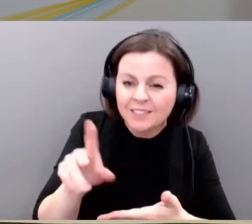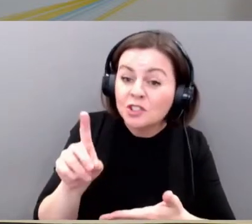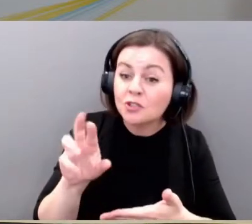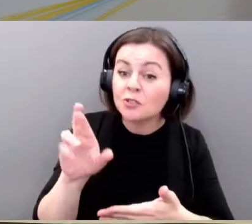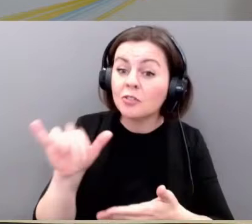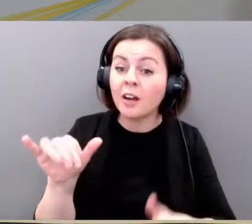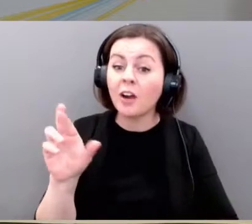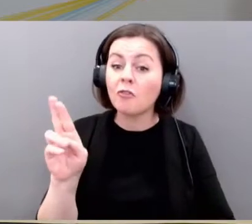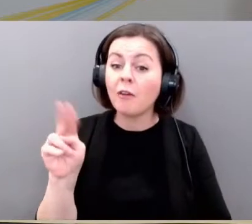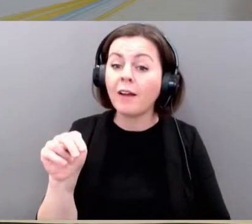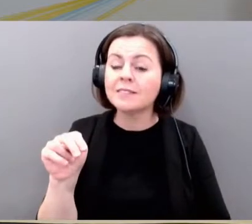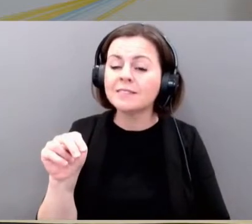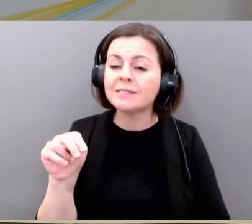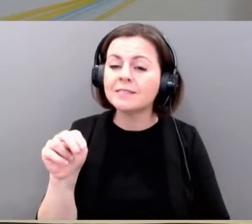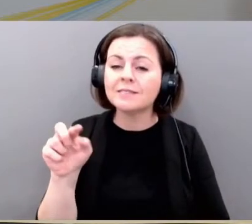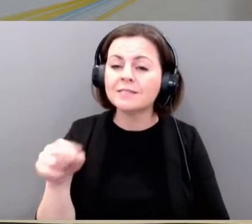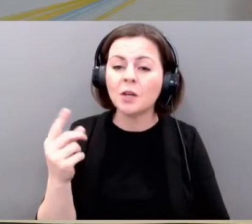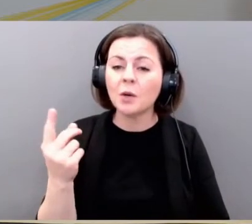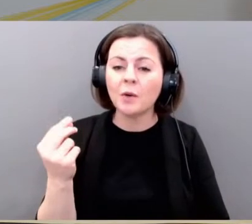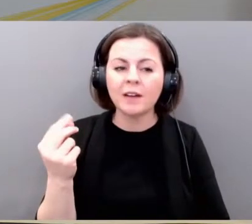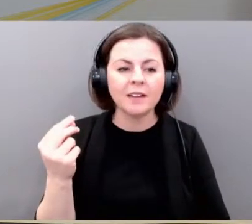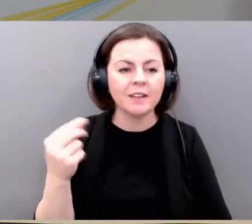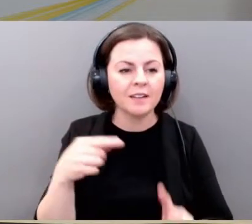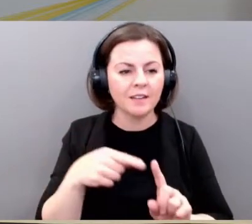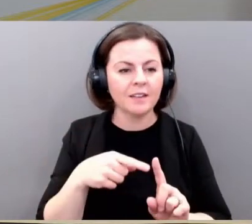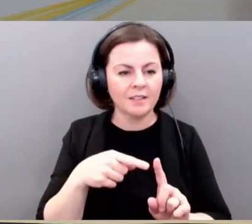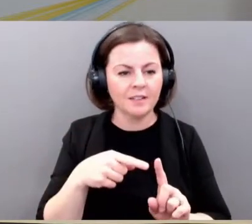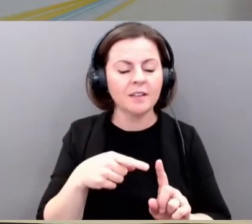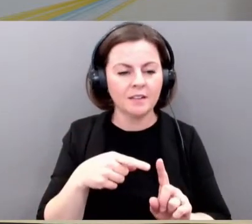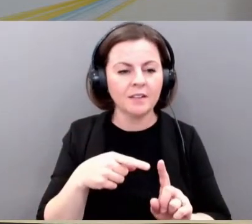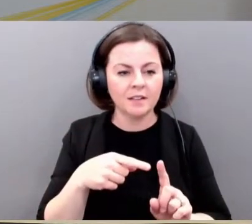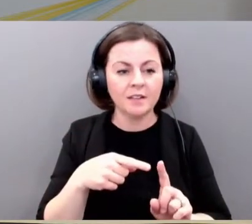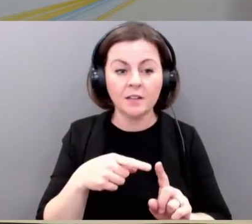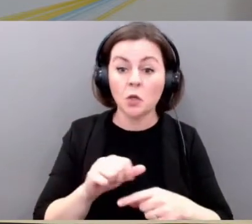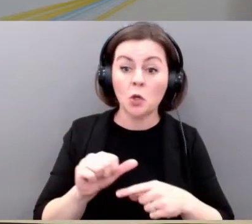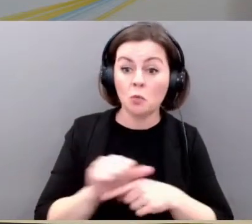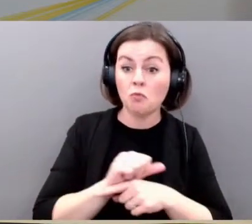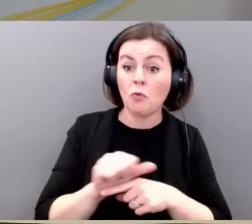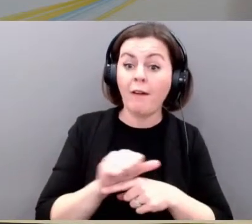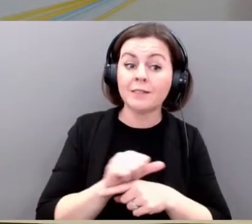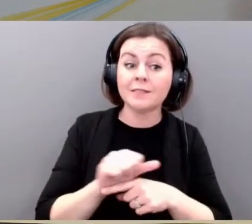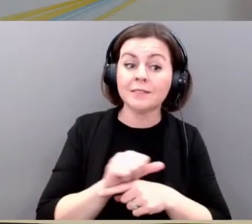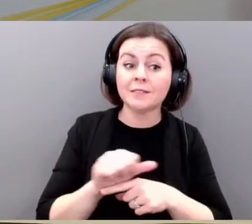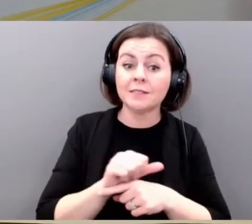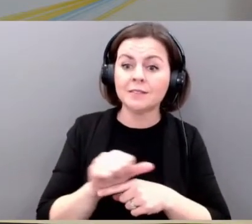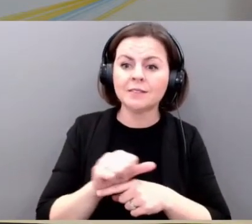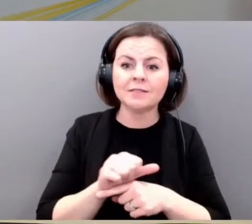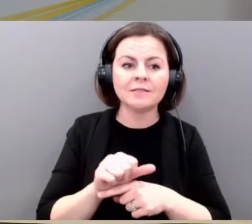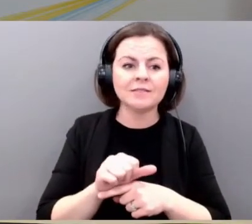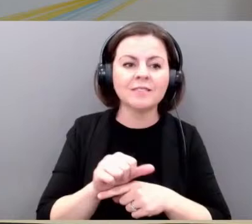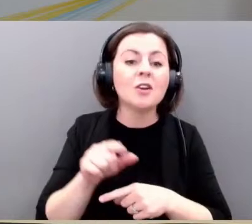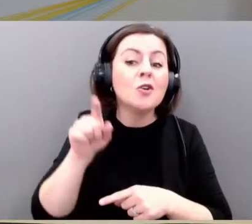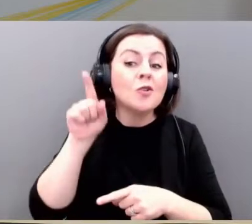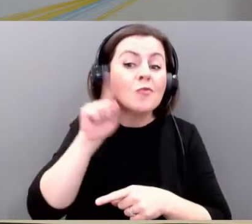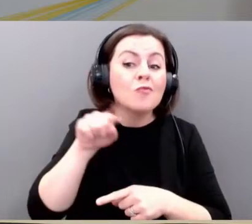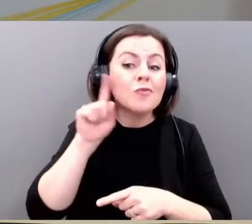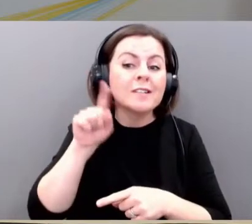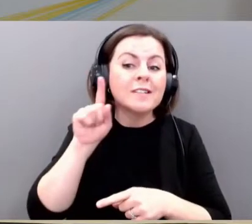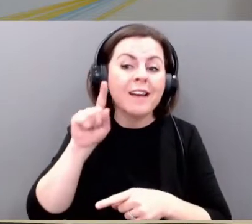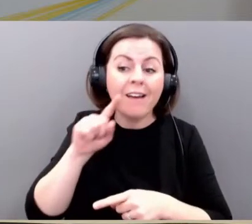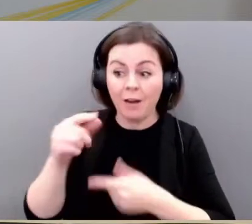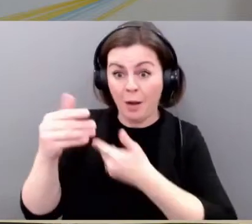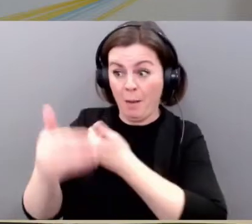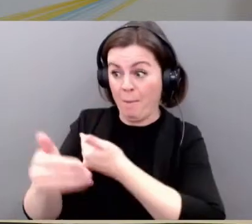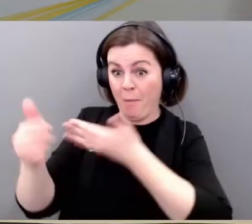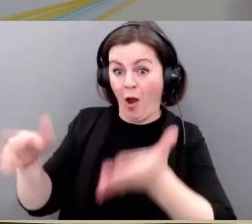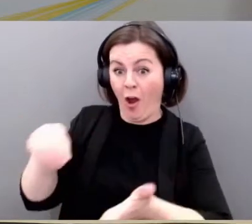is where they there's a practice run of shipping the boxes, almost pretending there's vaccine in place to